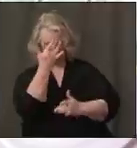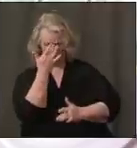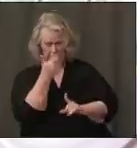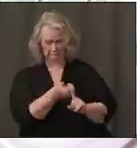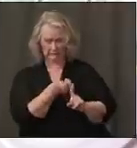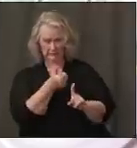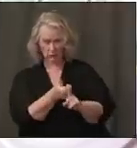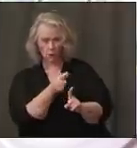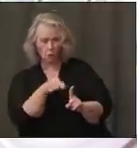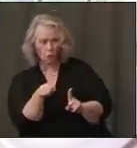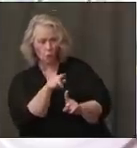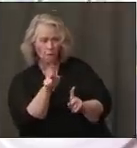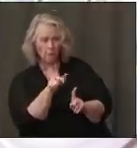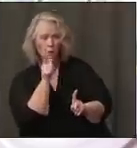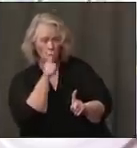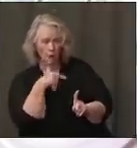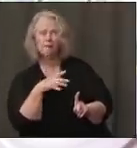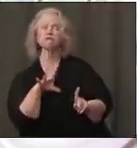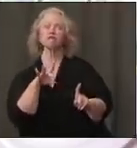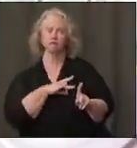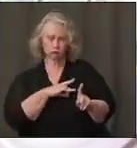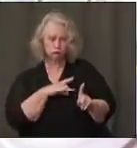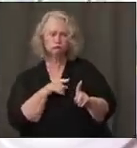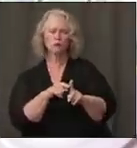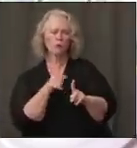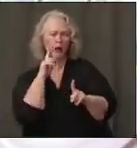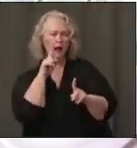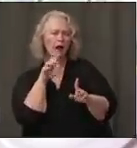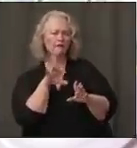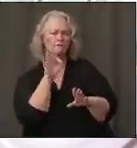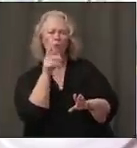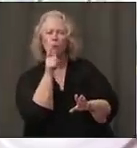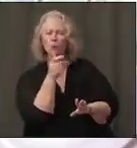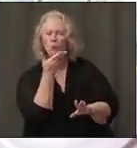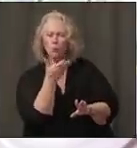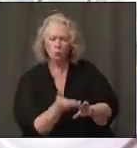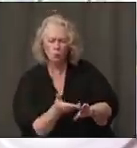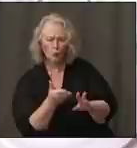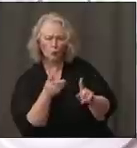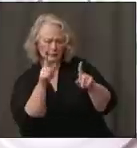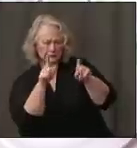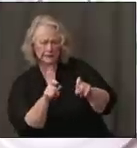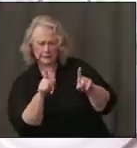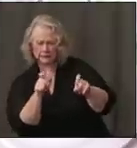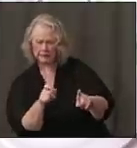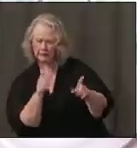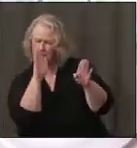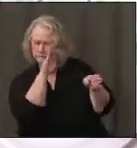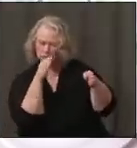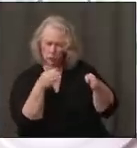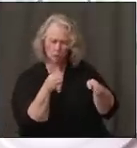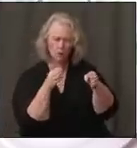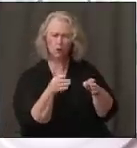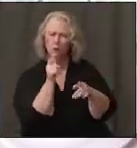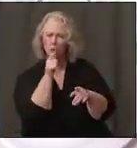are infected, get them identified, get them tested. And we're going to be dramatically scaling testing resources in this state